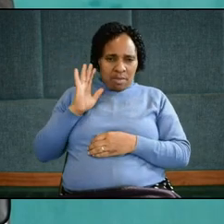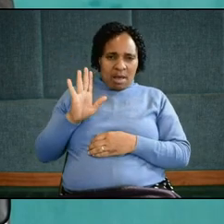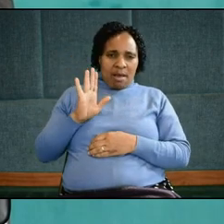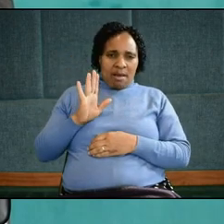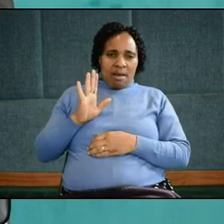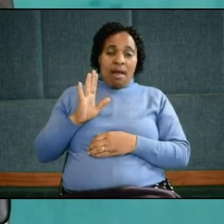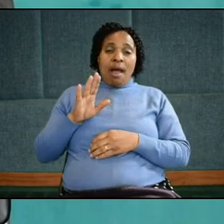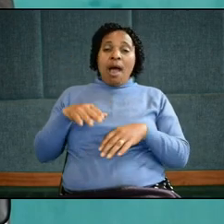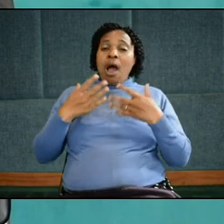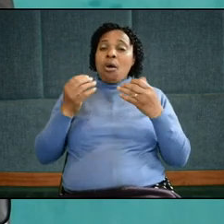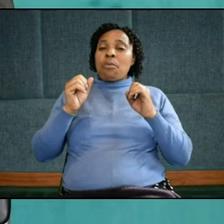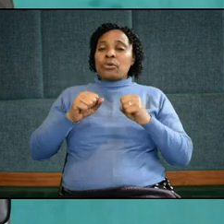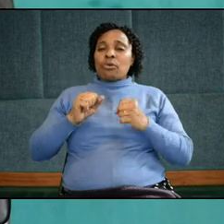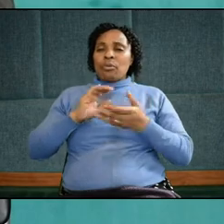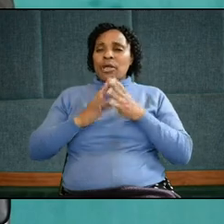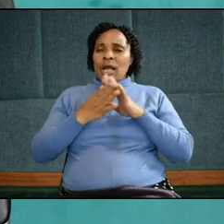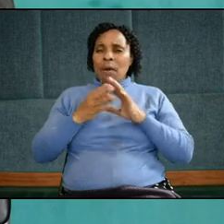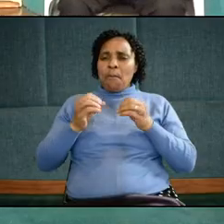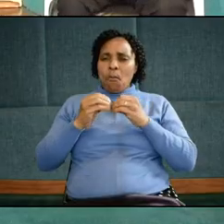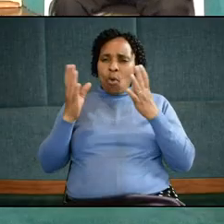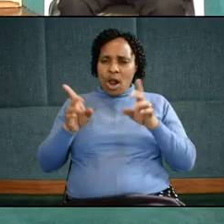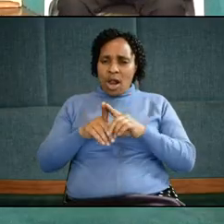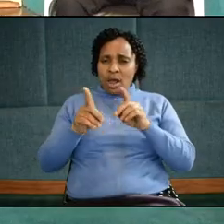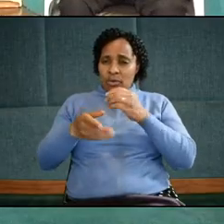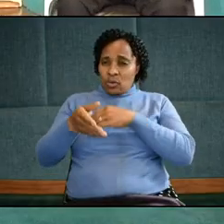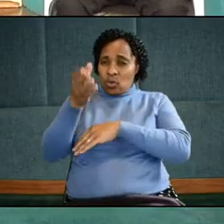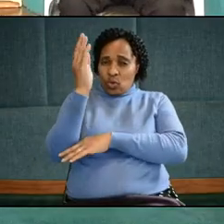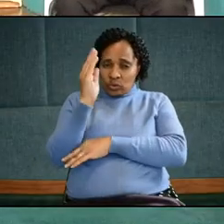How can we be more like God when we're with our friends? Steve.